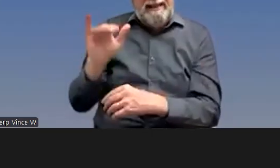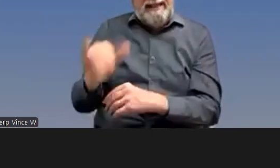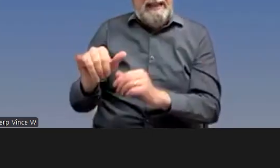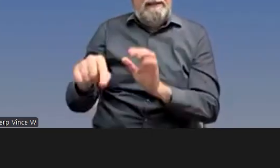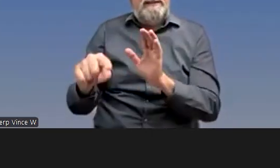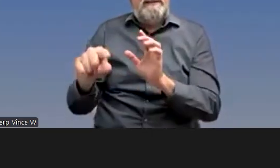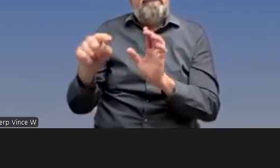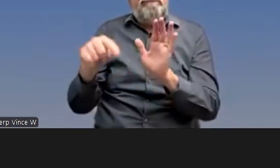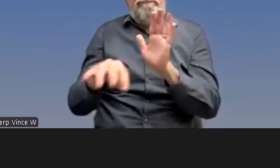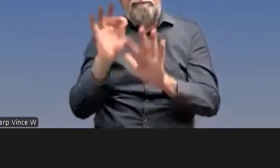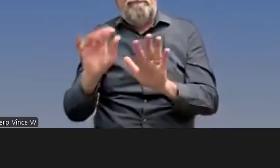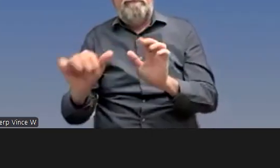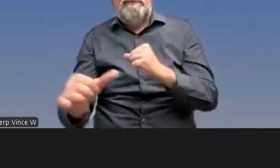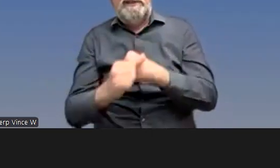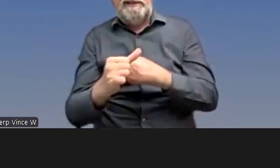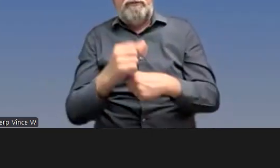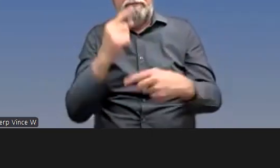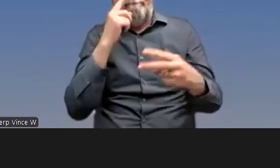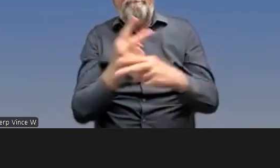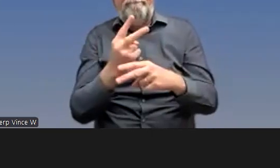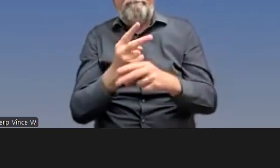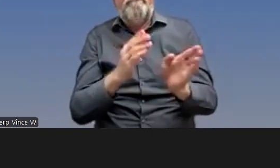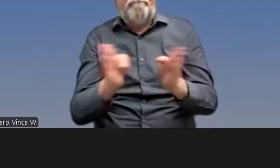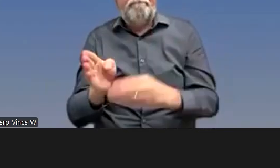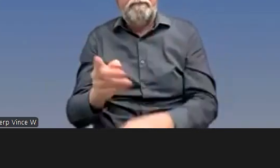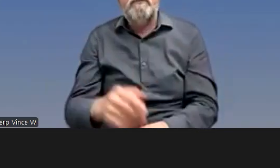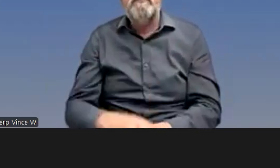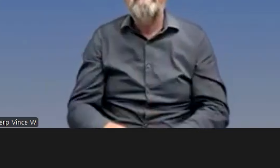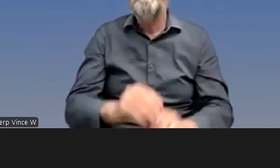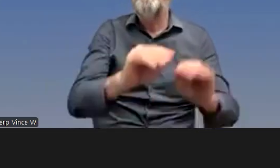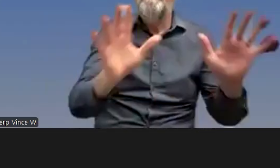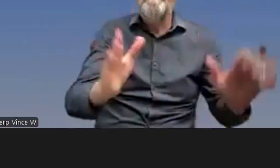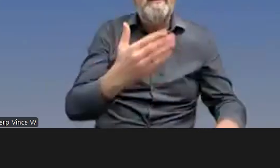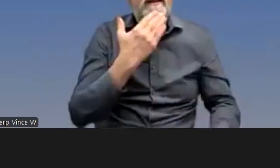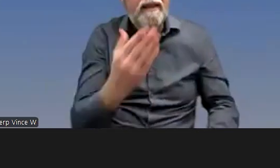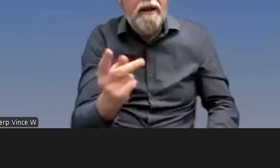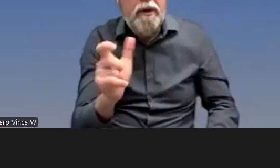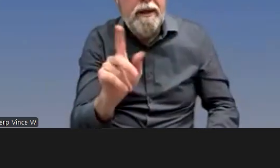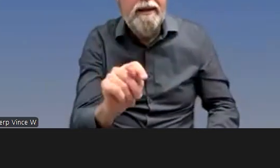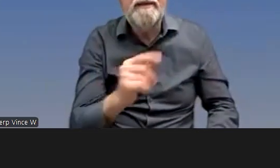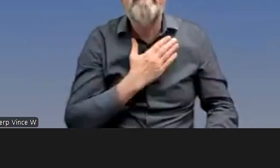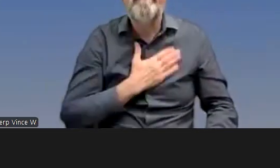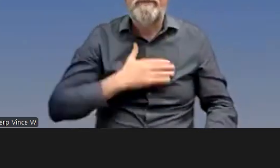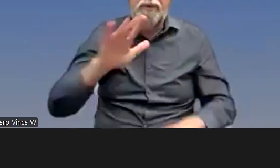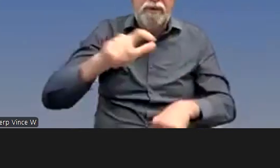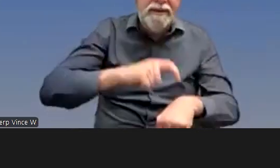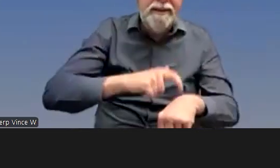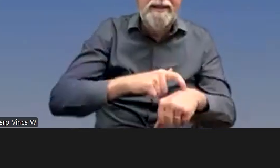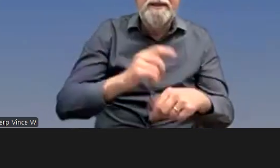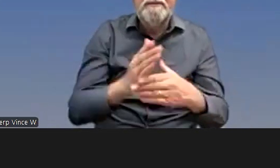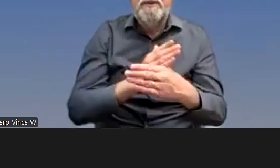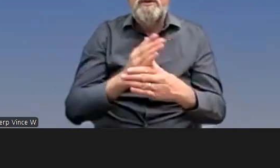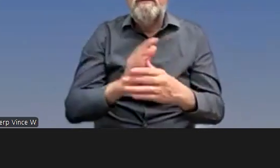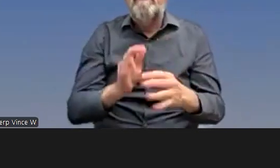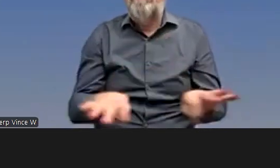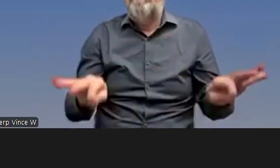there. Understood. Well, with that, we thank you, Kent. Thanks for your time and sharing this valuable